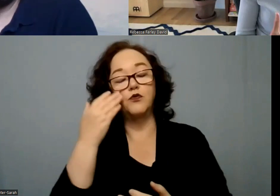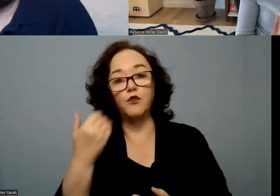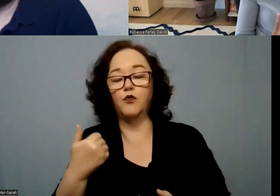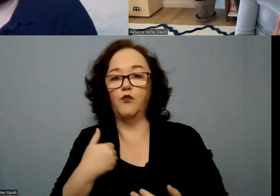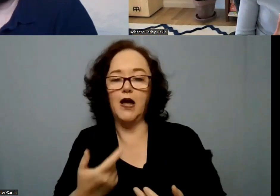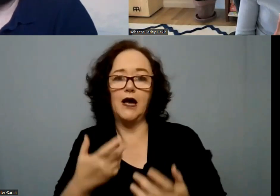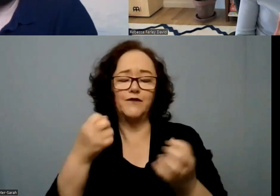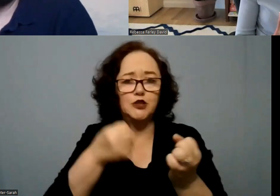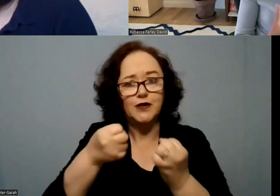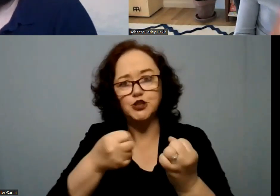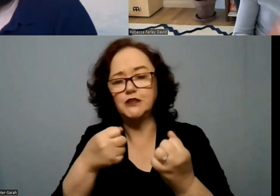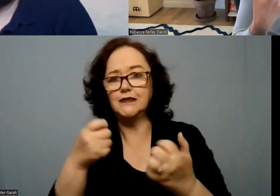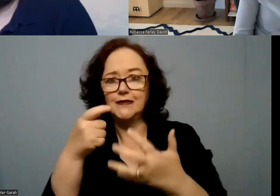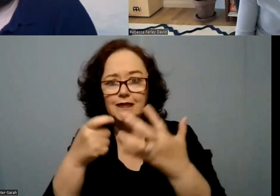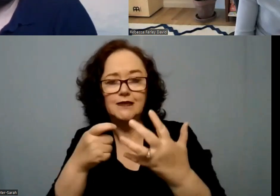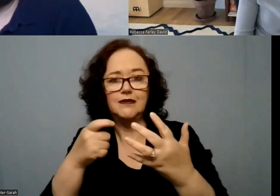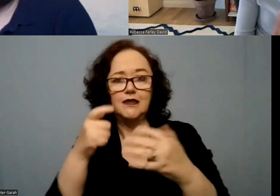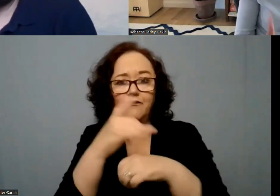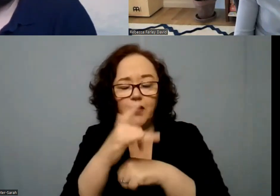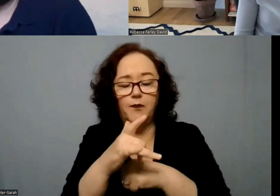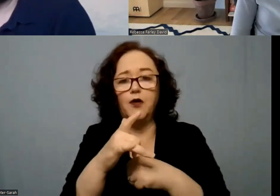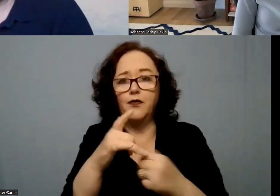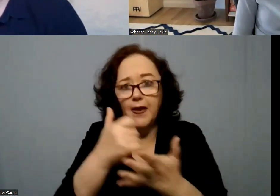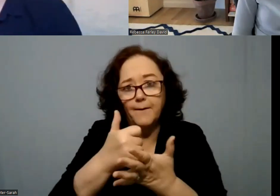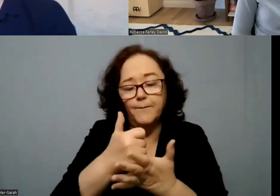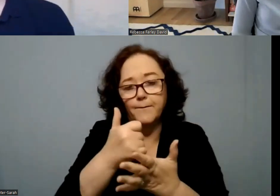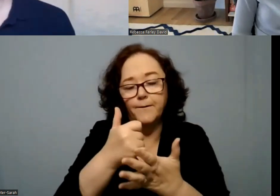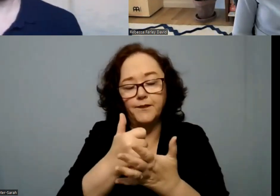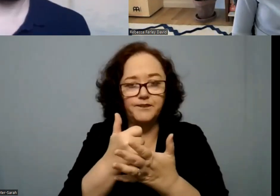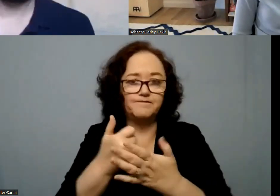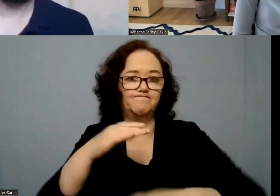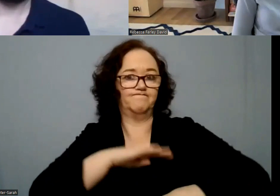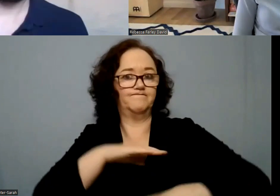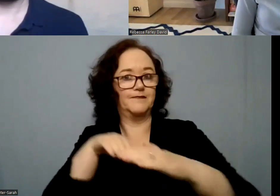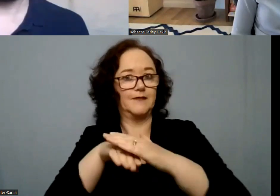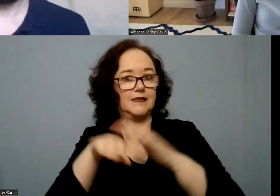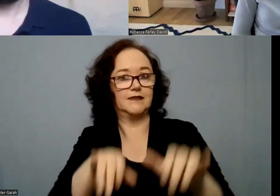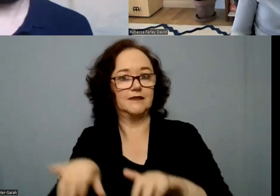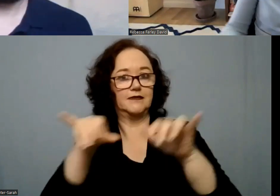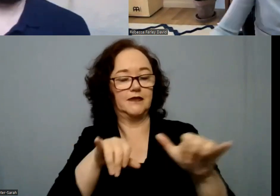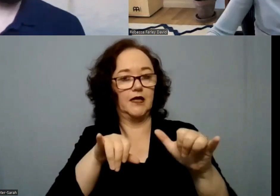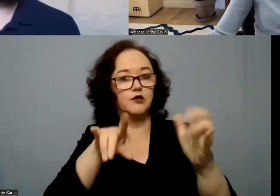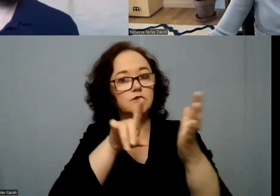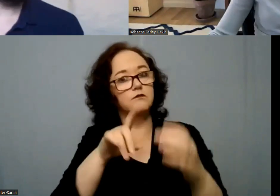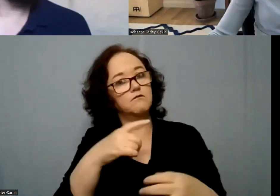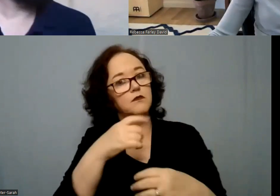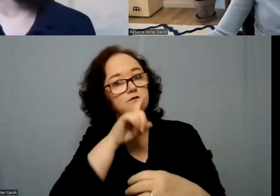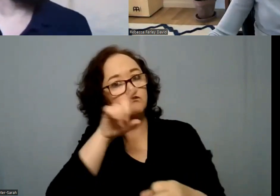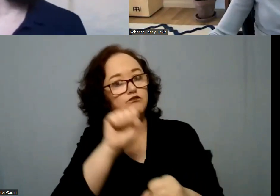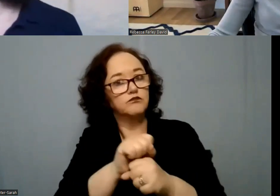that are helping them meet these access standards and ensure people can get into care.